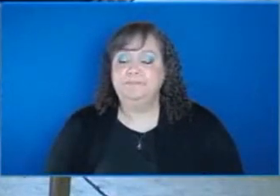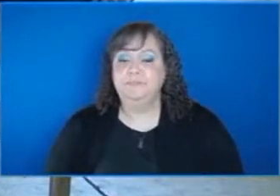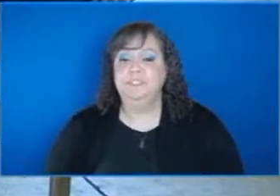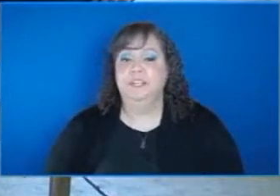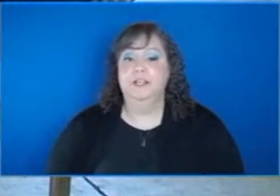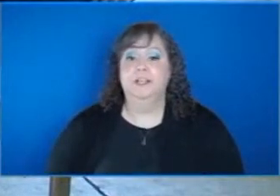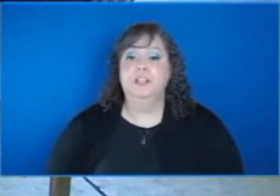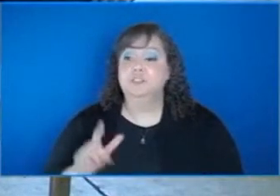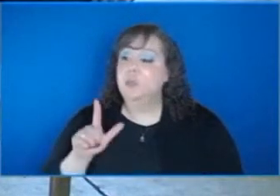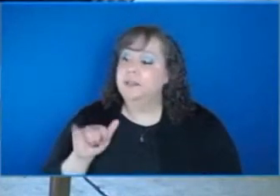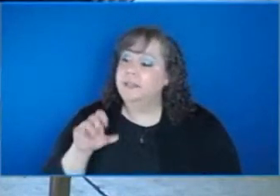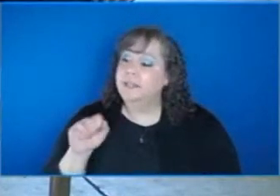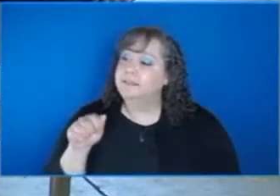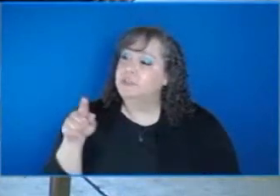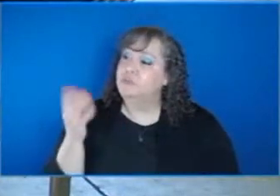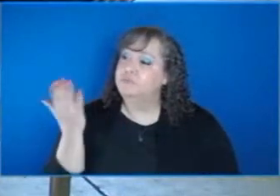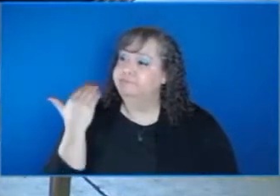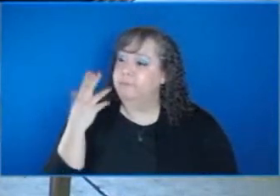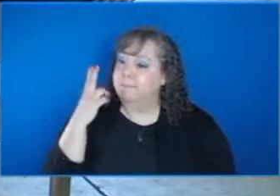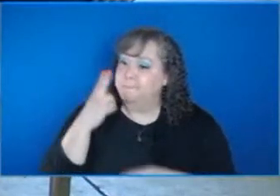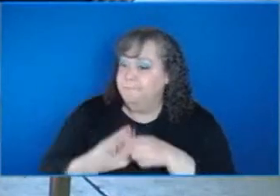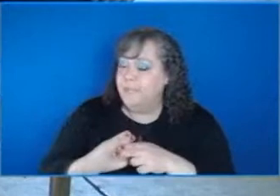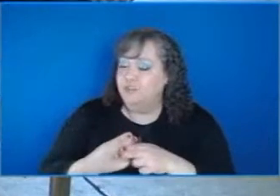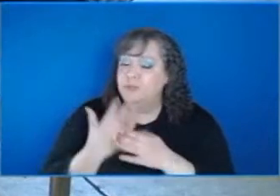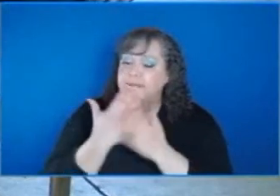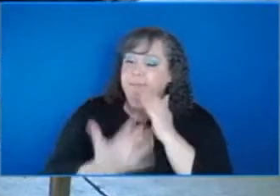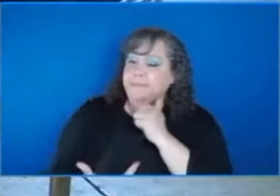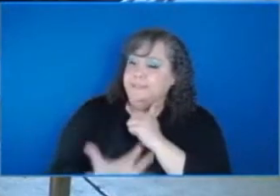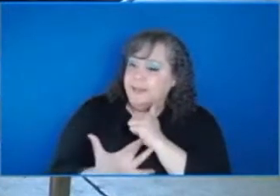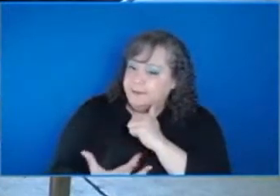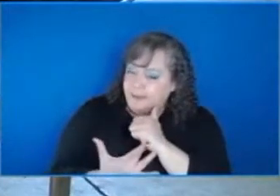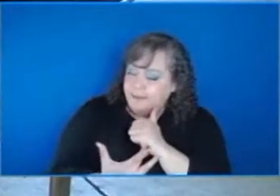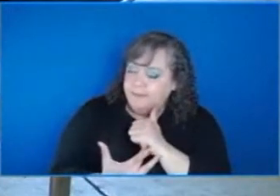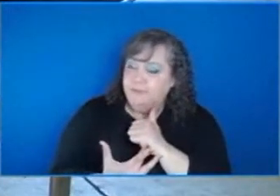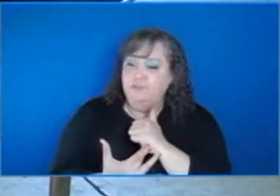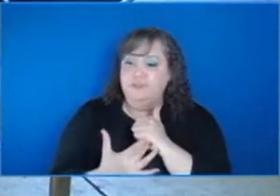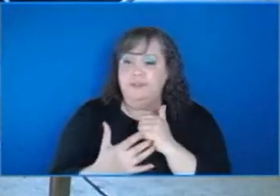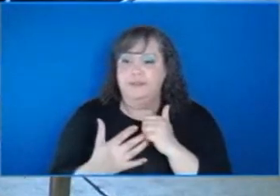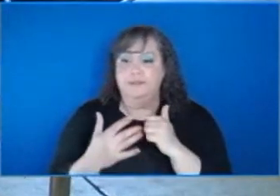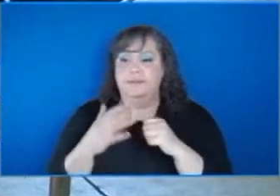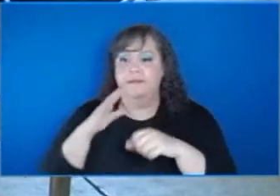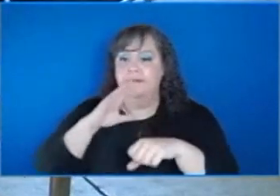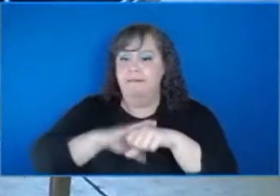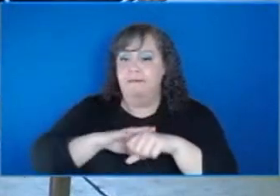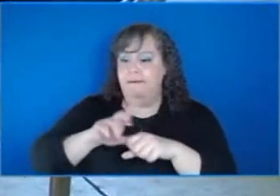little bit about some of the technologies that are on DART.